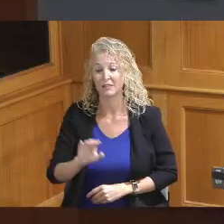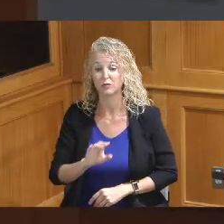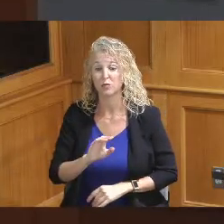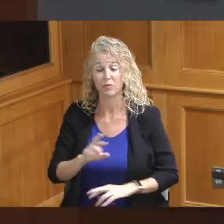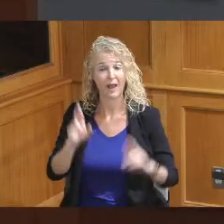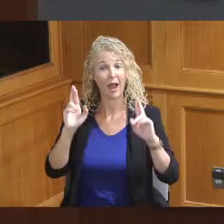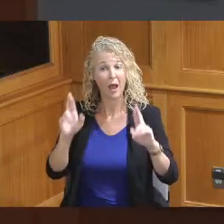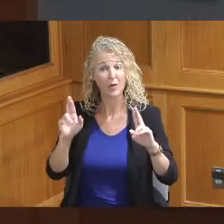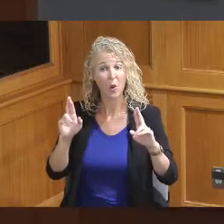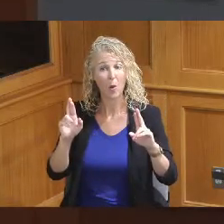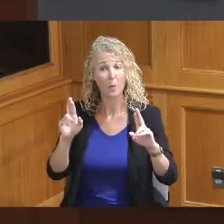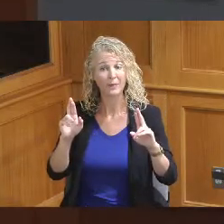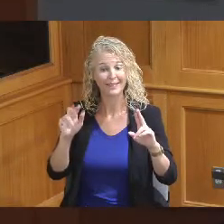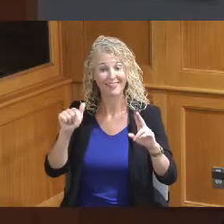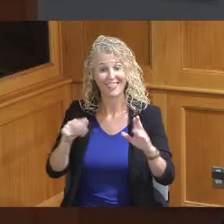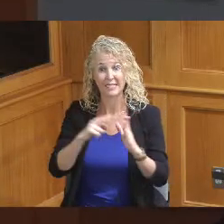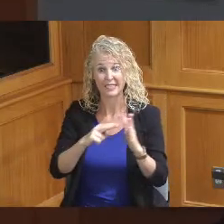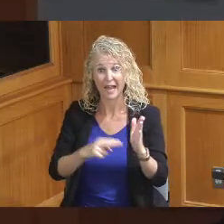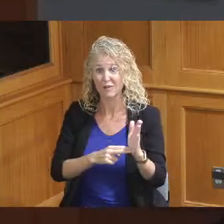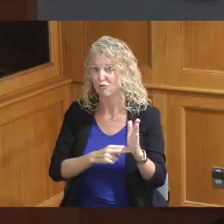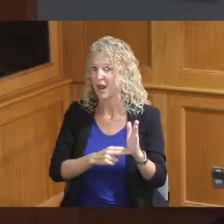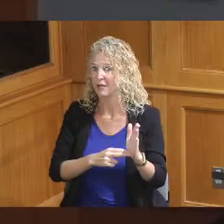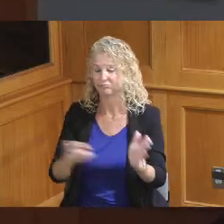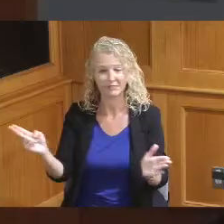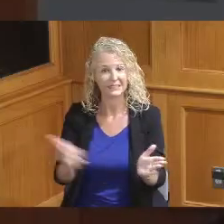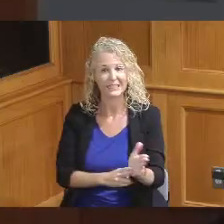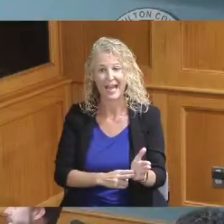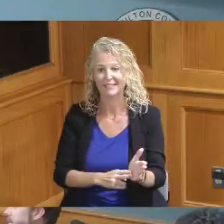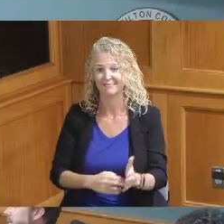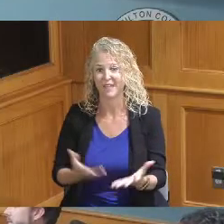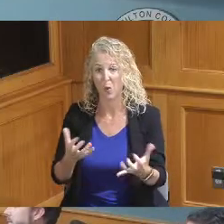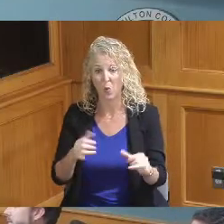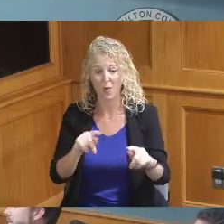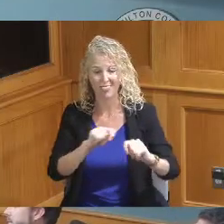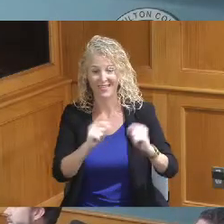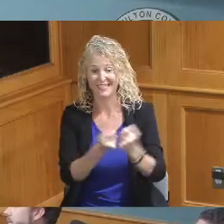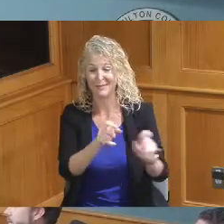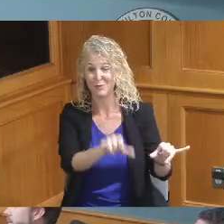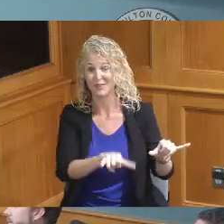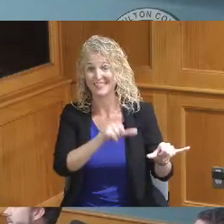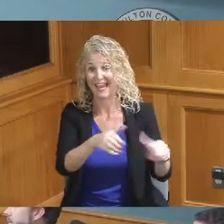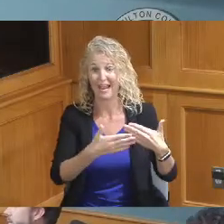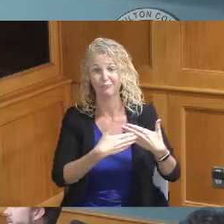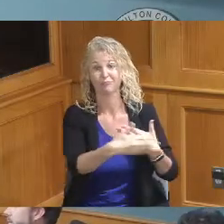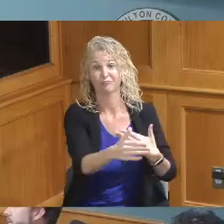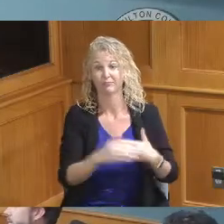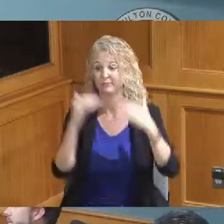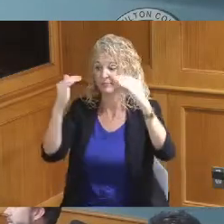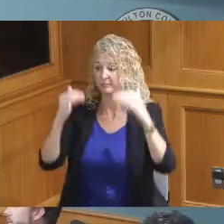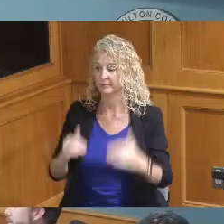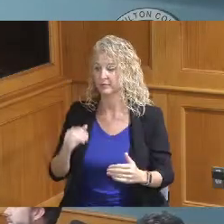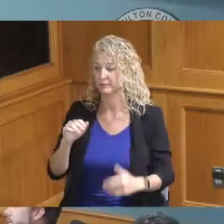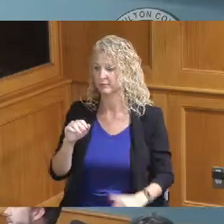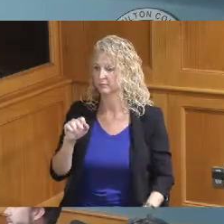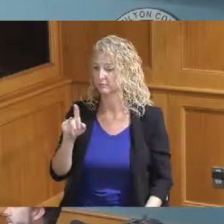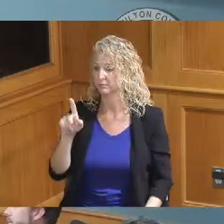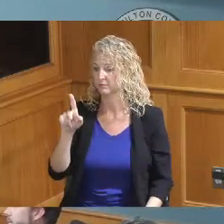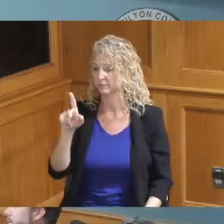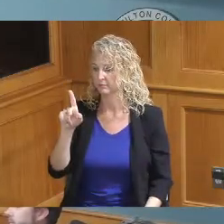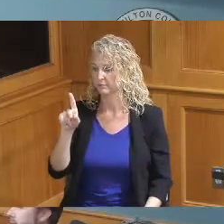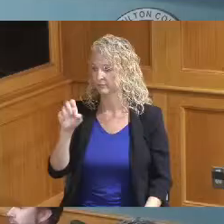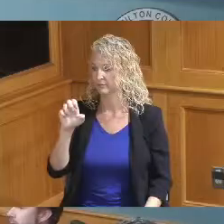we can see them continue to be here for years to come. Thank you. Appreciate it. Our next speaker is Kent Evans.